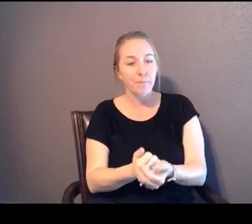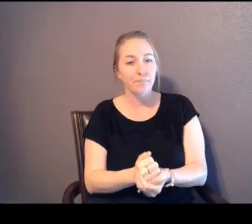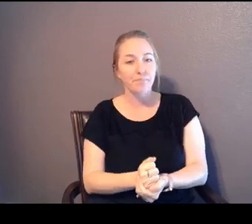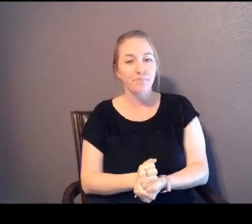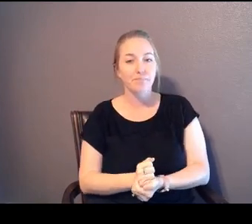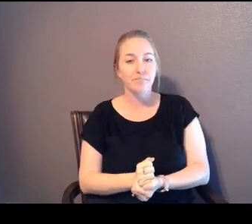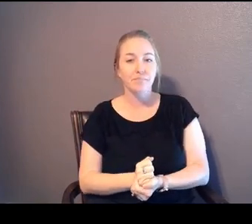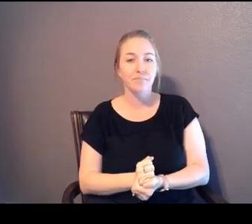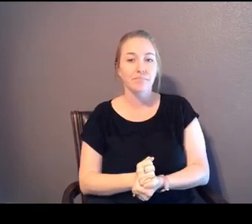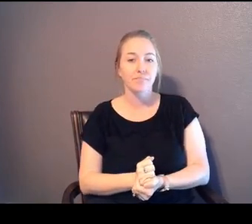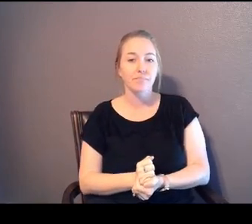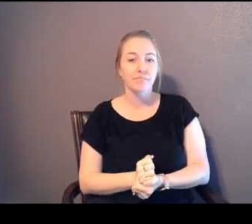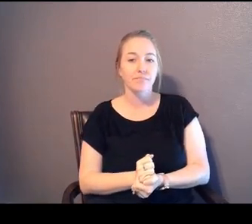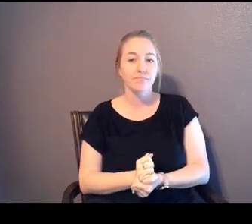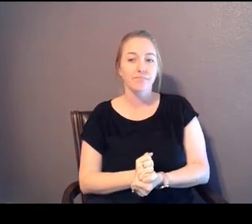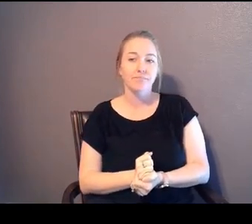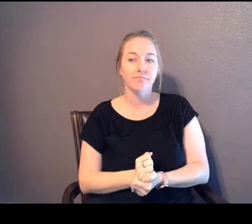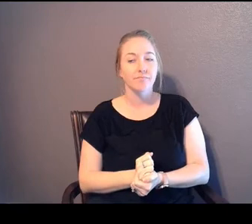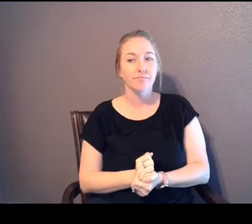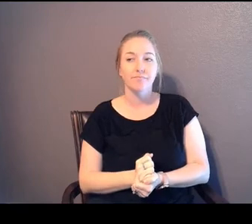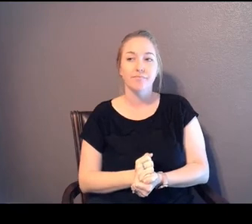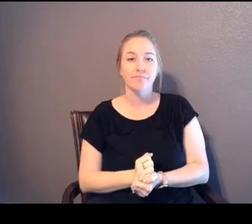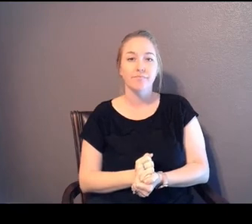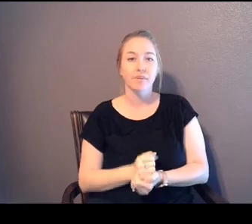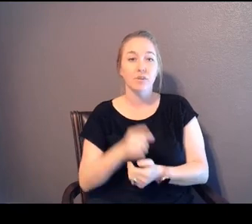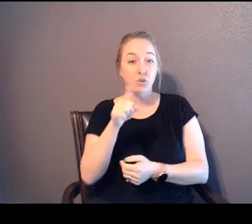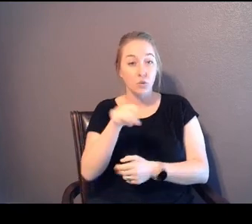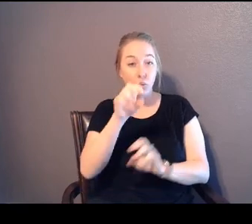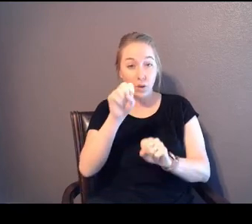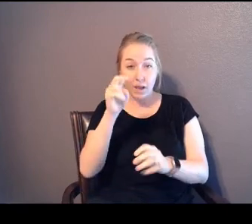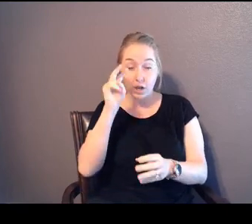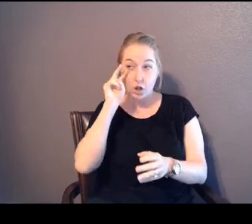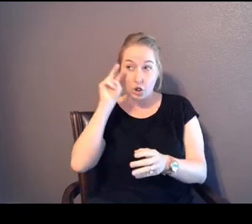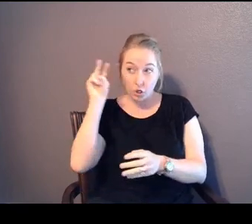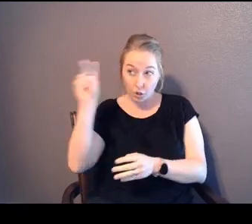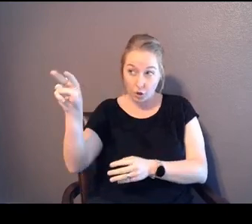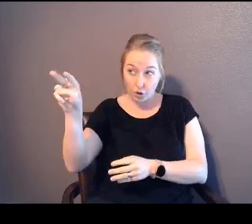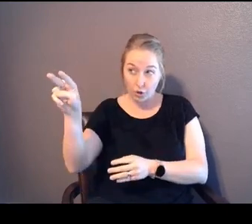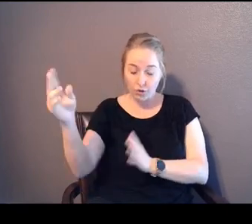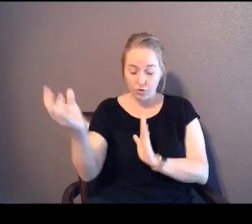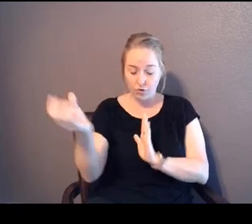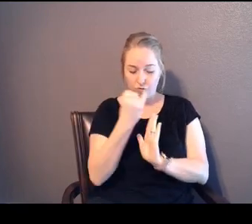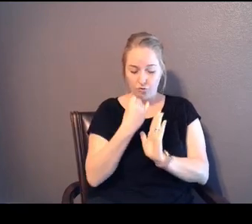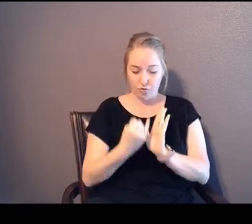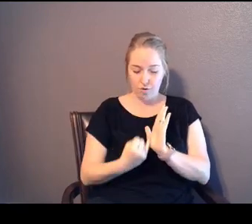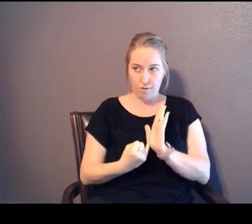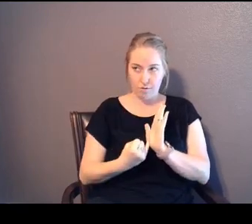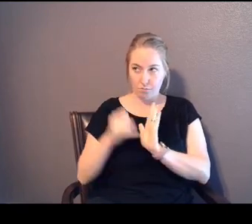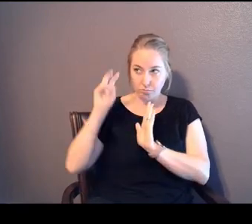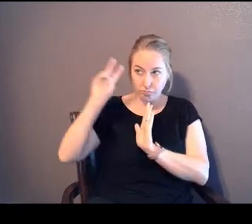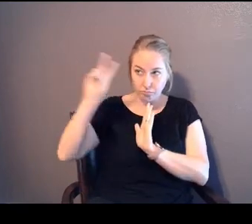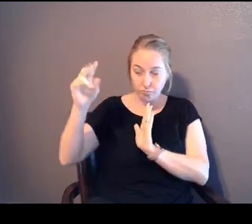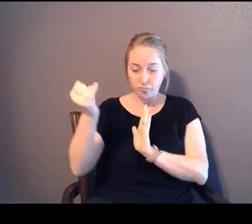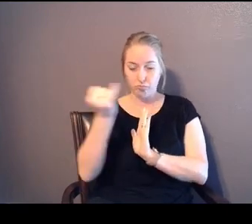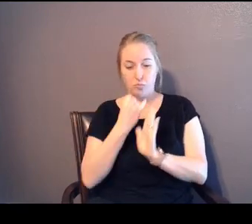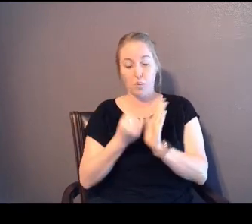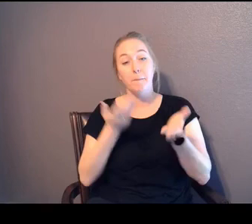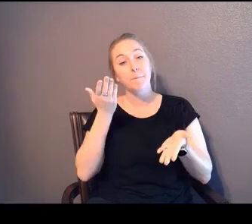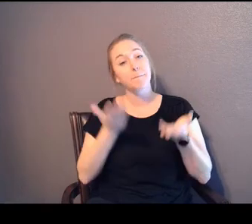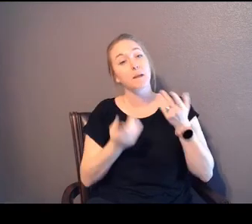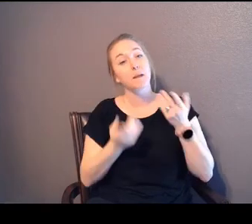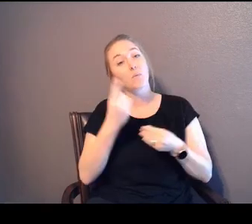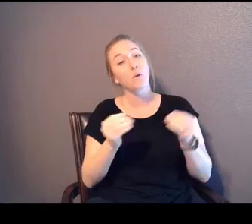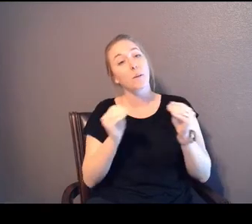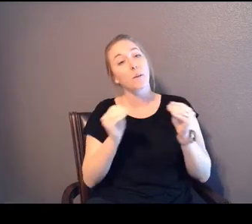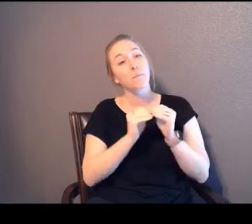find something that you can look at and draw. Maybe you want to do another stuffed animal like yesterday. It's up to